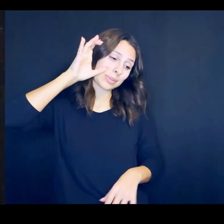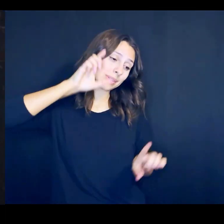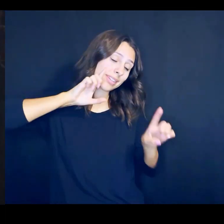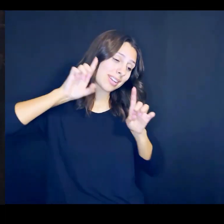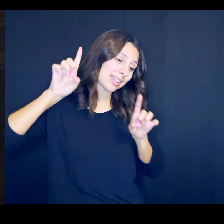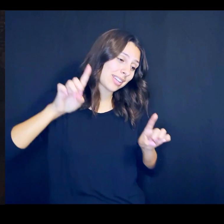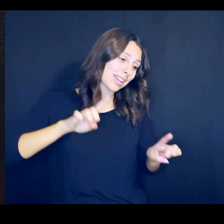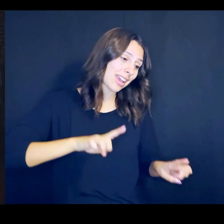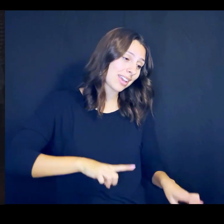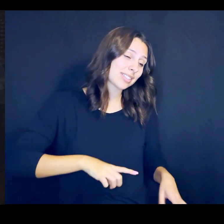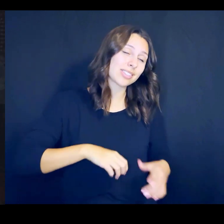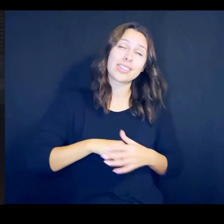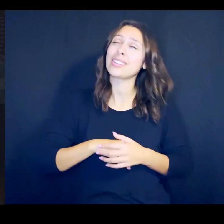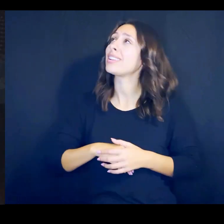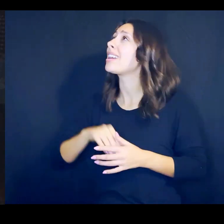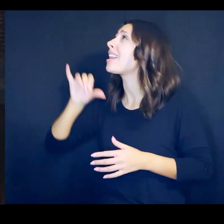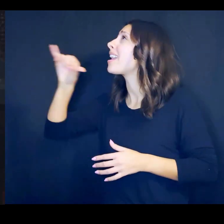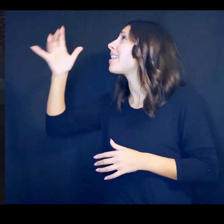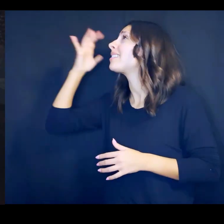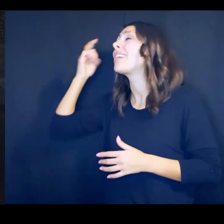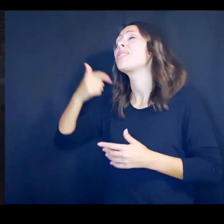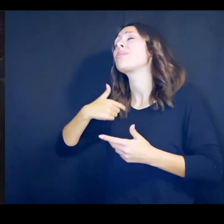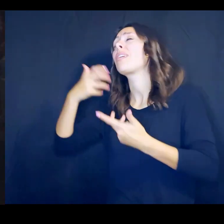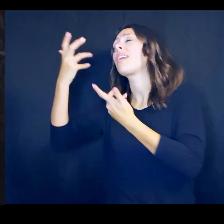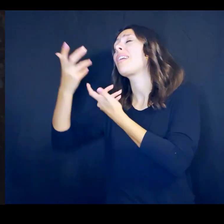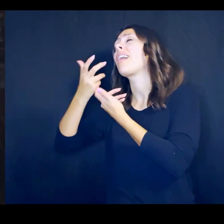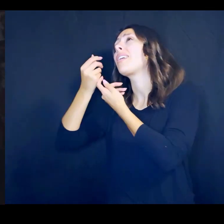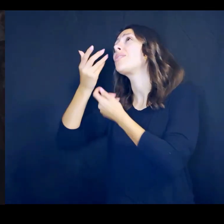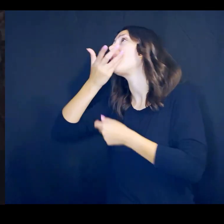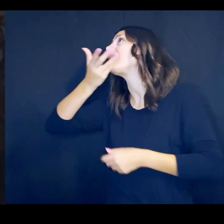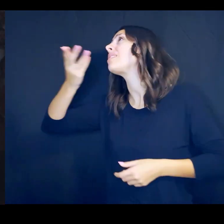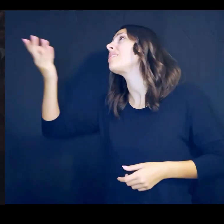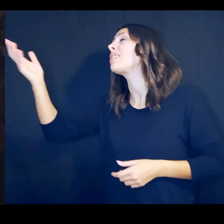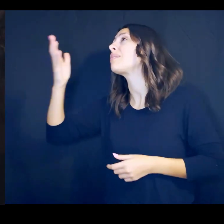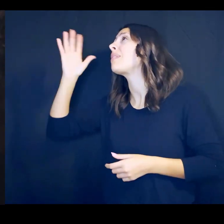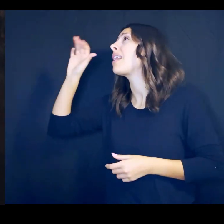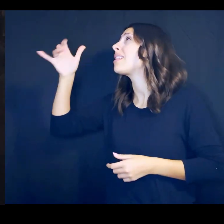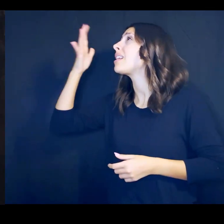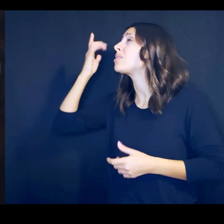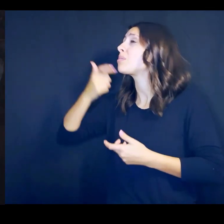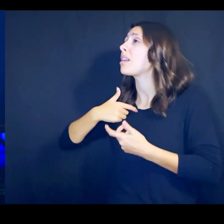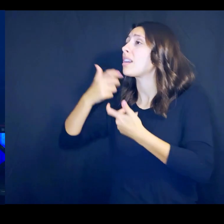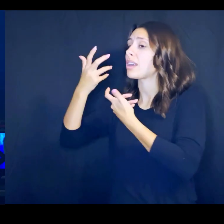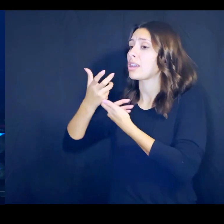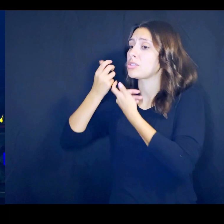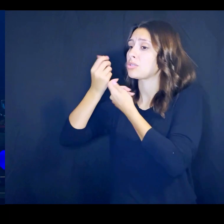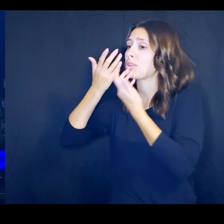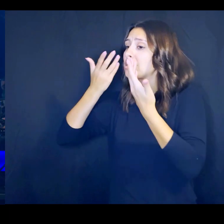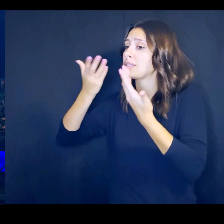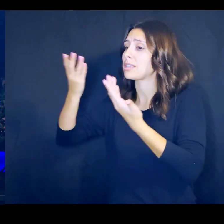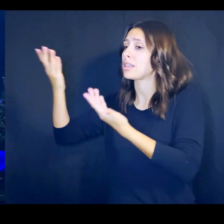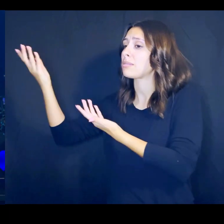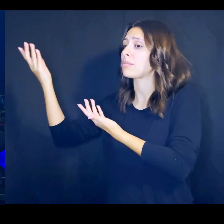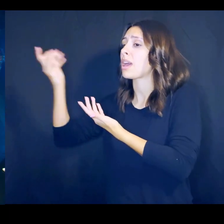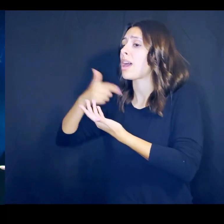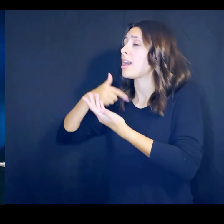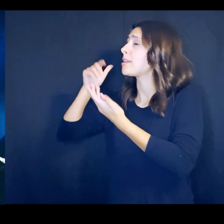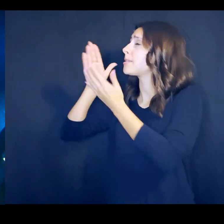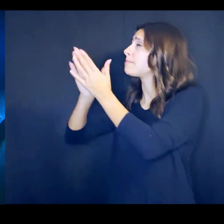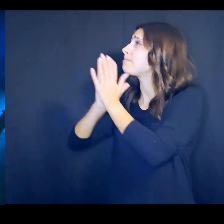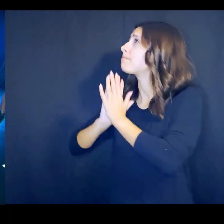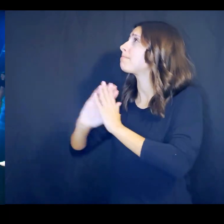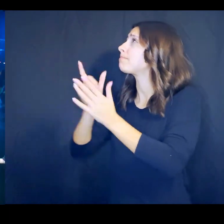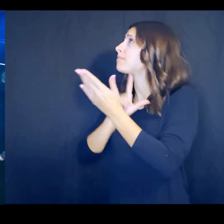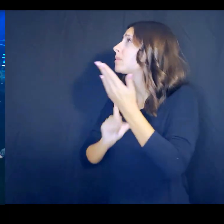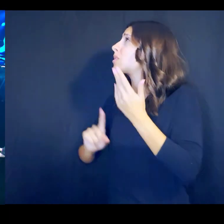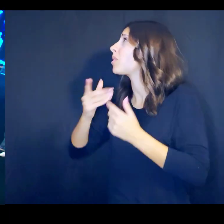Lord and he heard and he answered. That's why I trust him. That's why I trust him. See, that's why I trust.